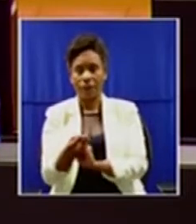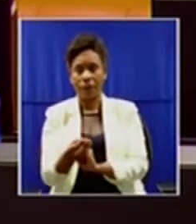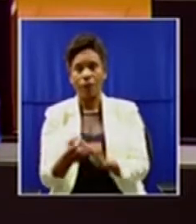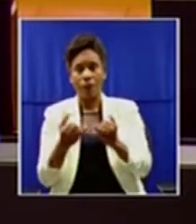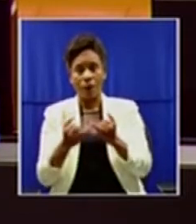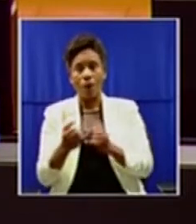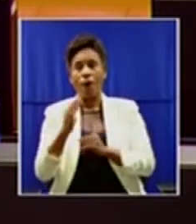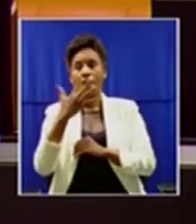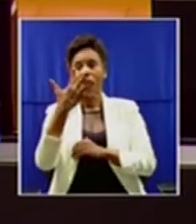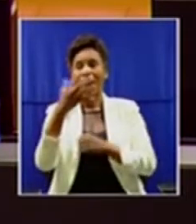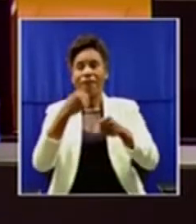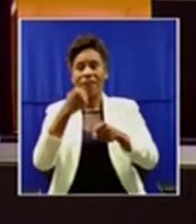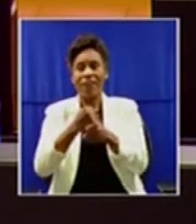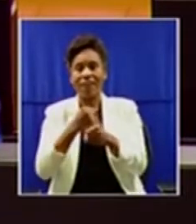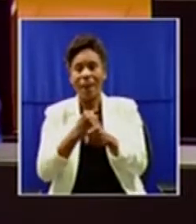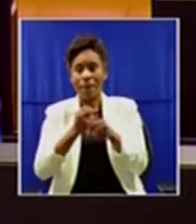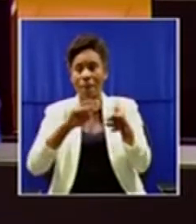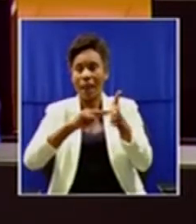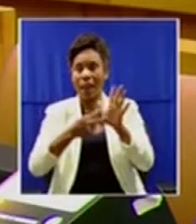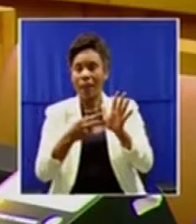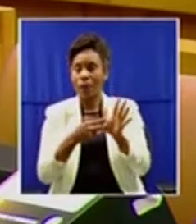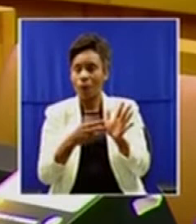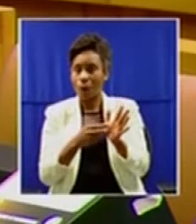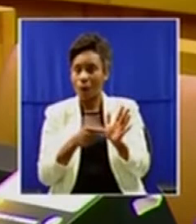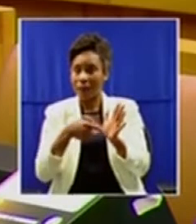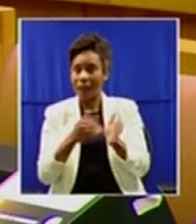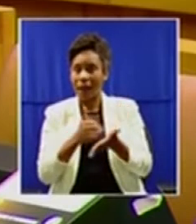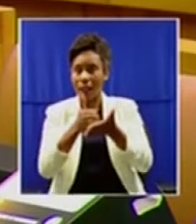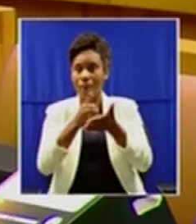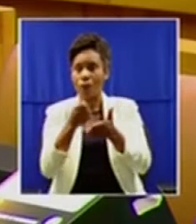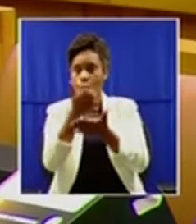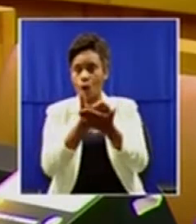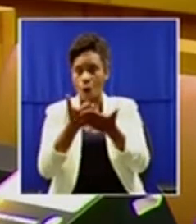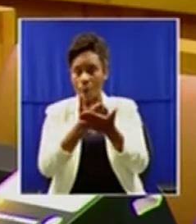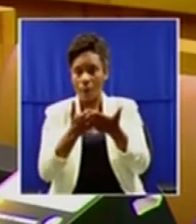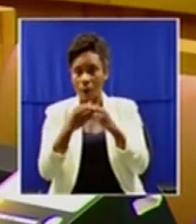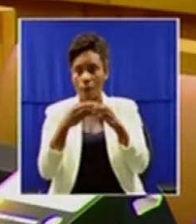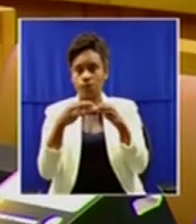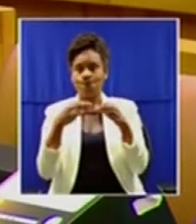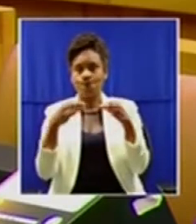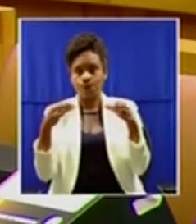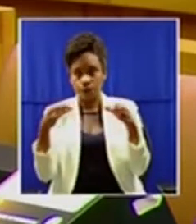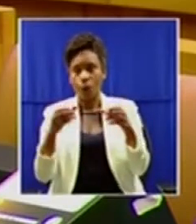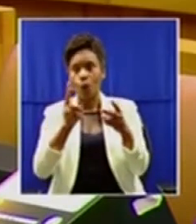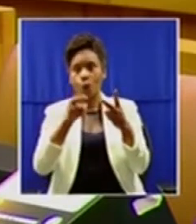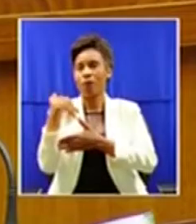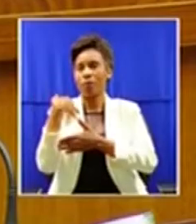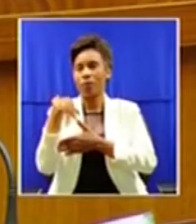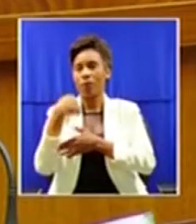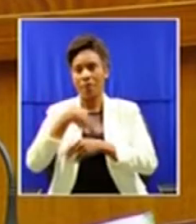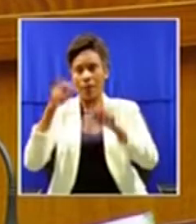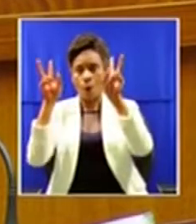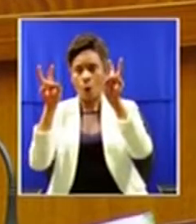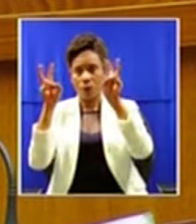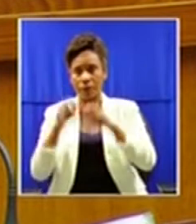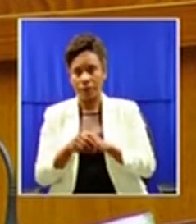fiscal consolidation pathway that promotes economic growth while bringing debt under control. We